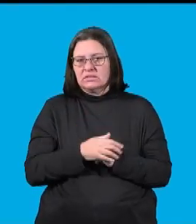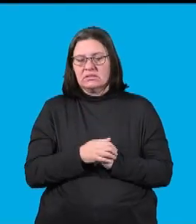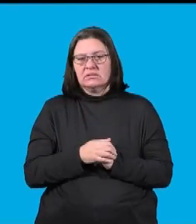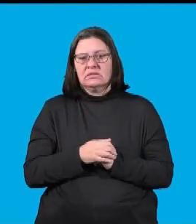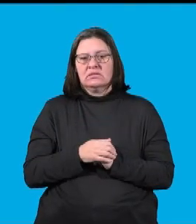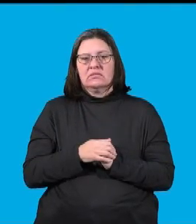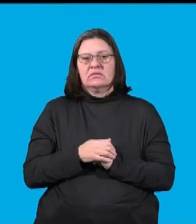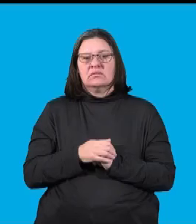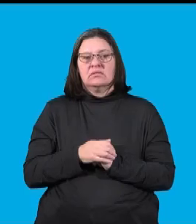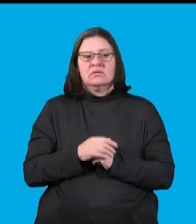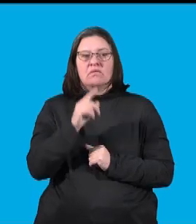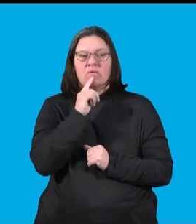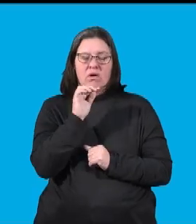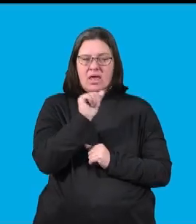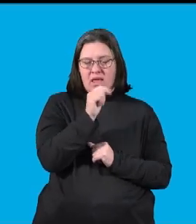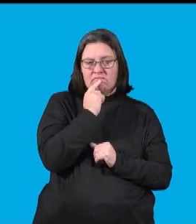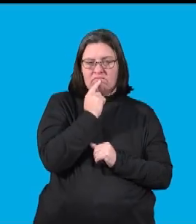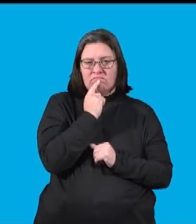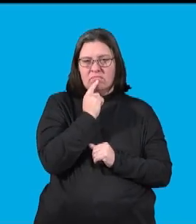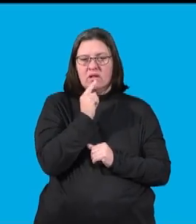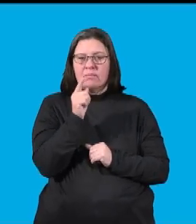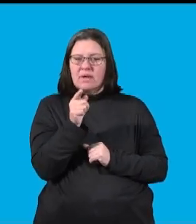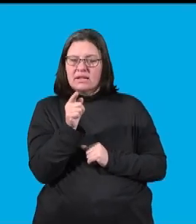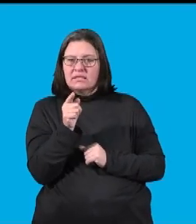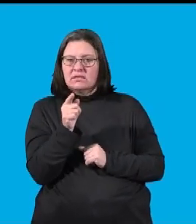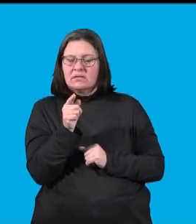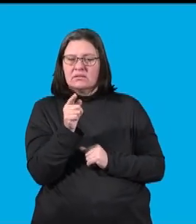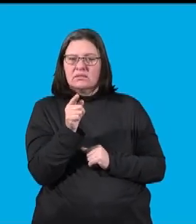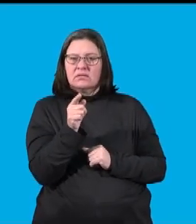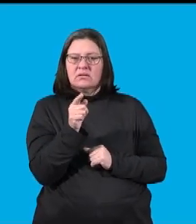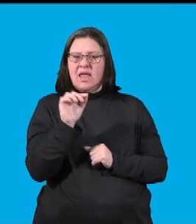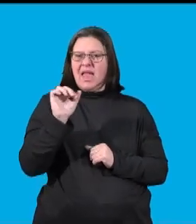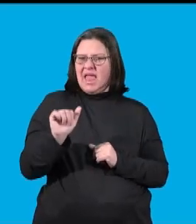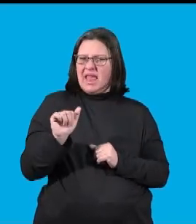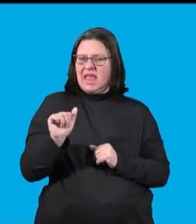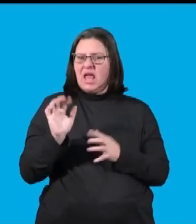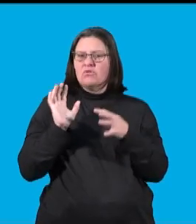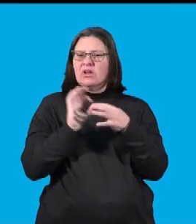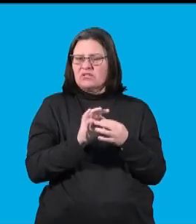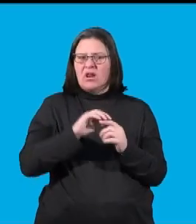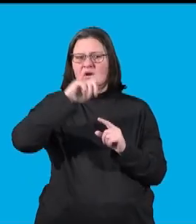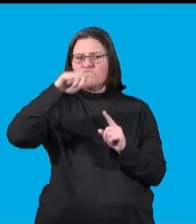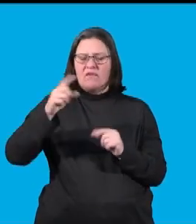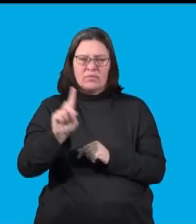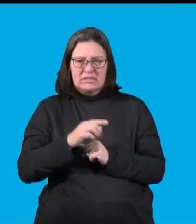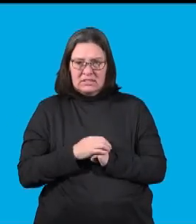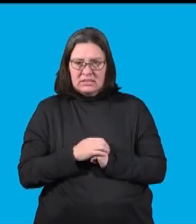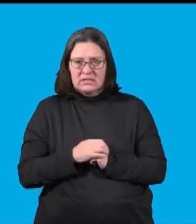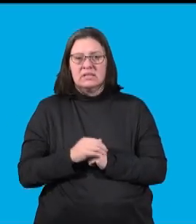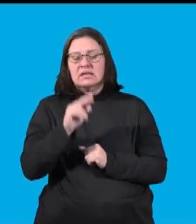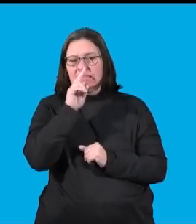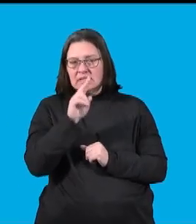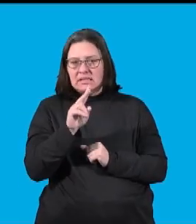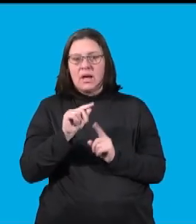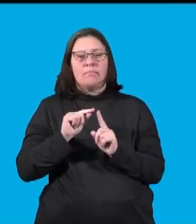a. So we look at the graph, we look at a, and we say to ourselves, but what is a in relation to the graph?